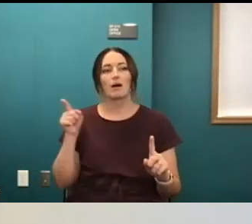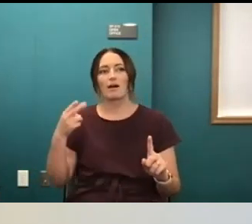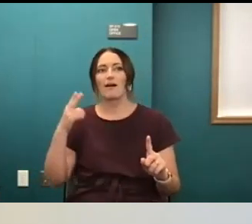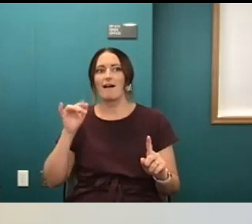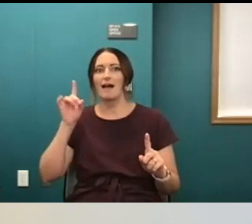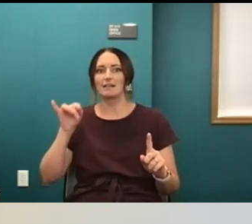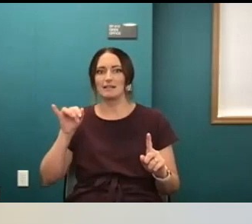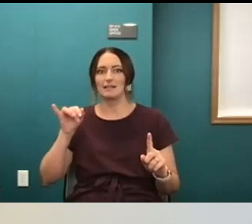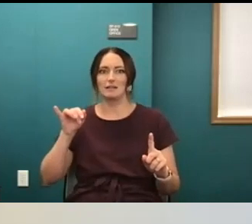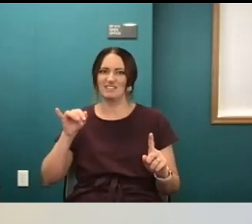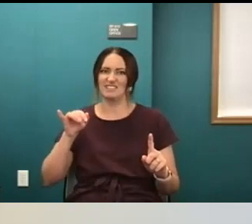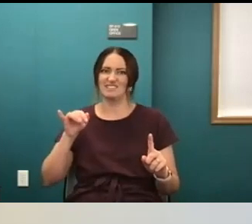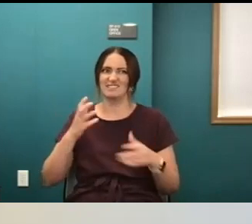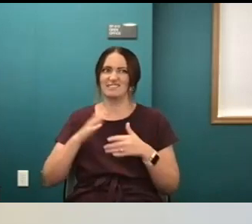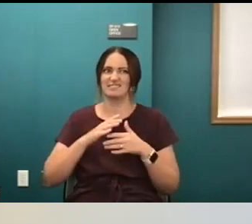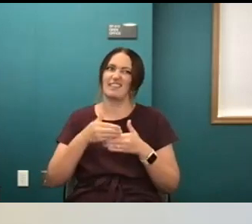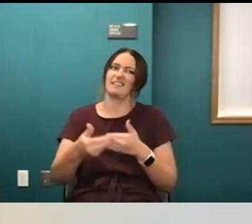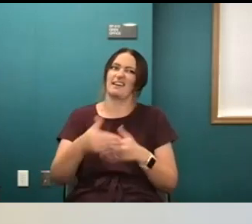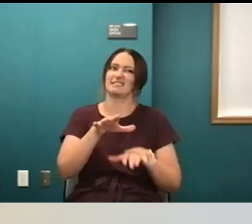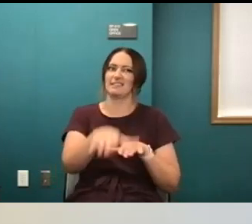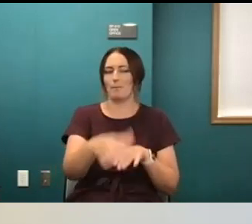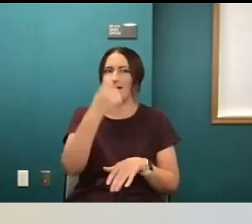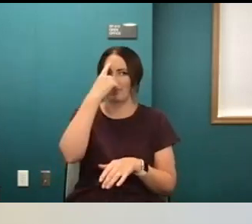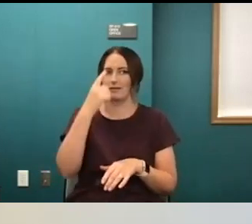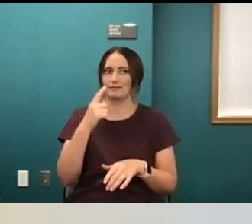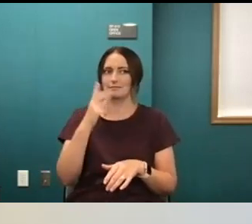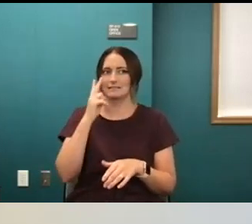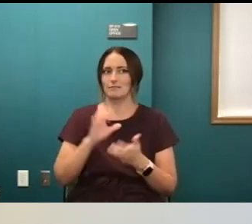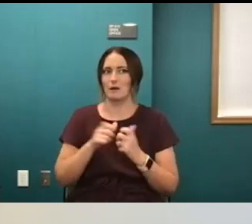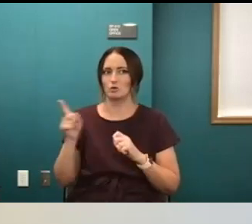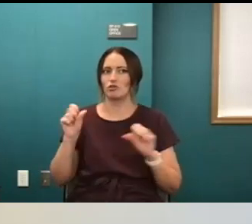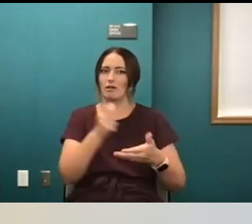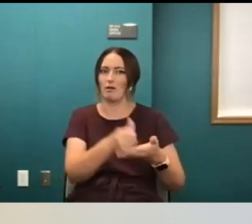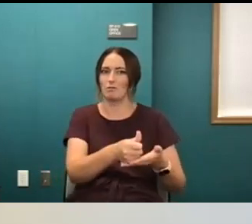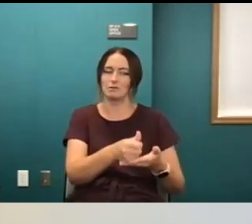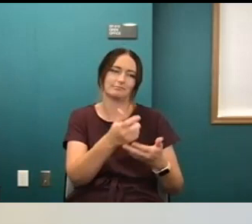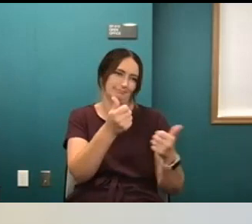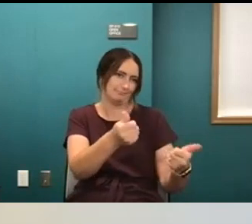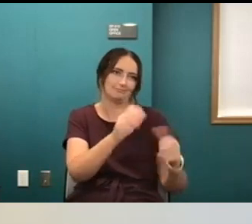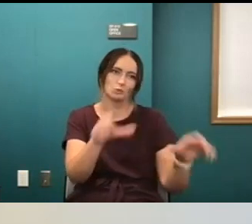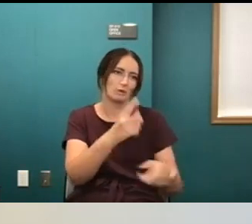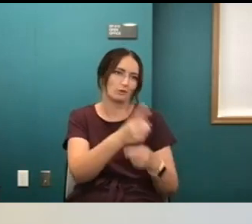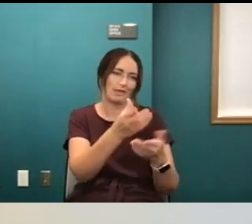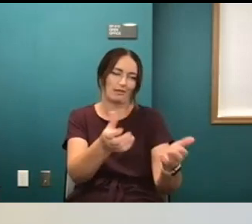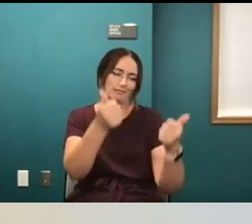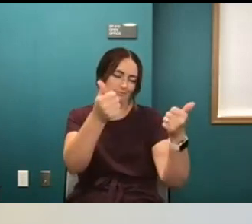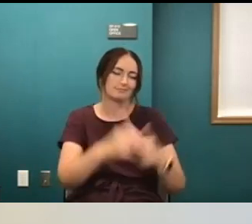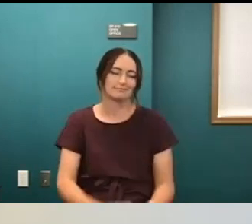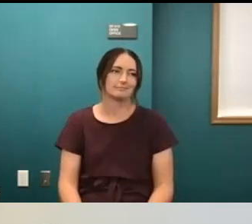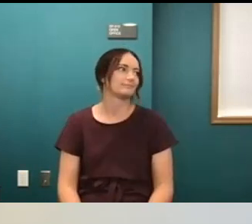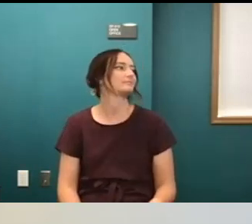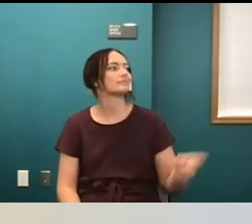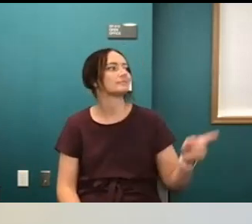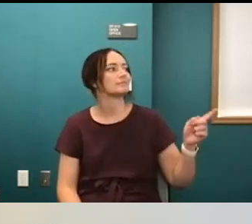would actually probably be the next step to kind of see what she can do. So you are doing the right thing. All